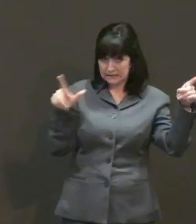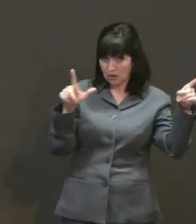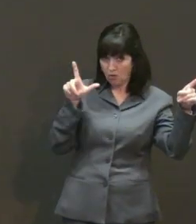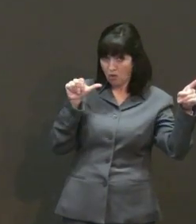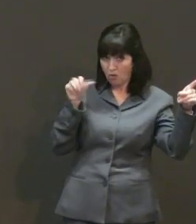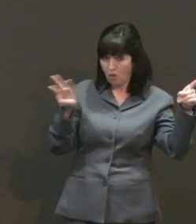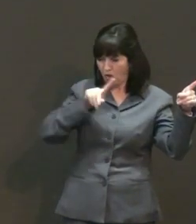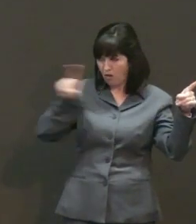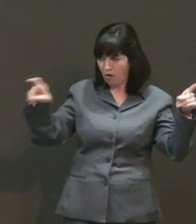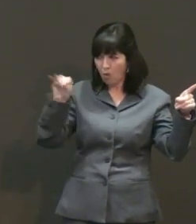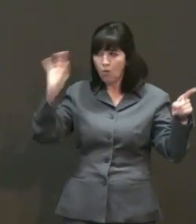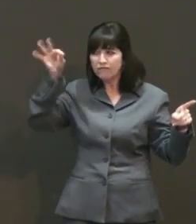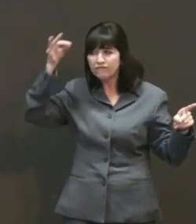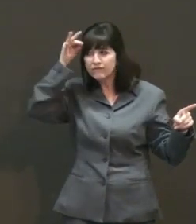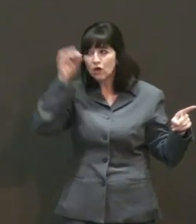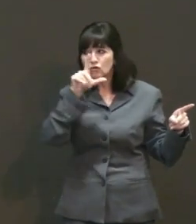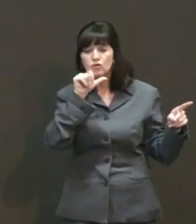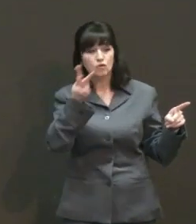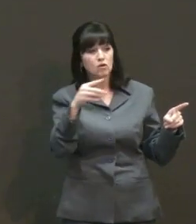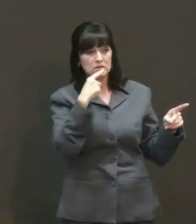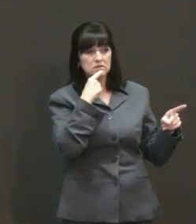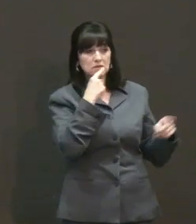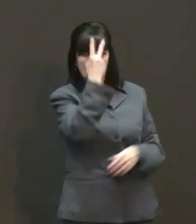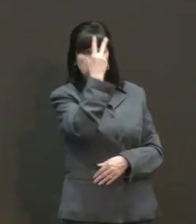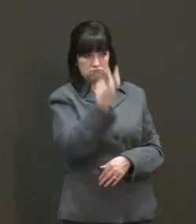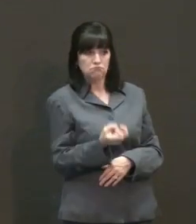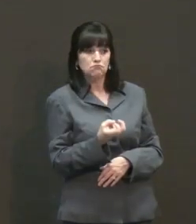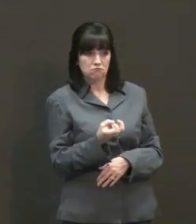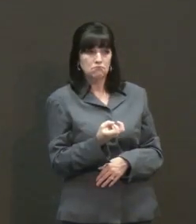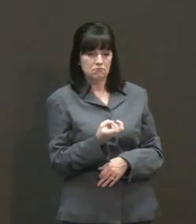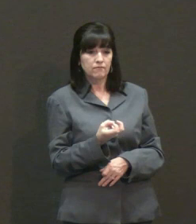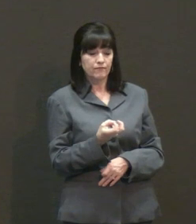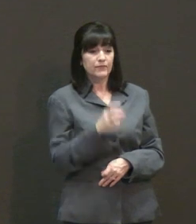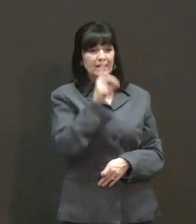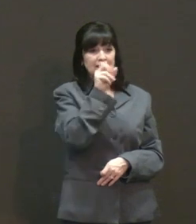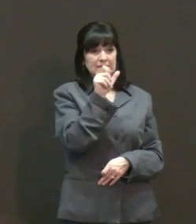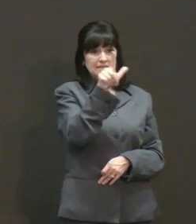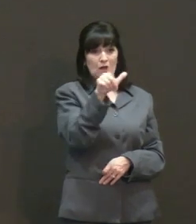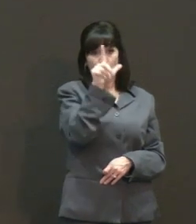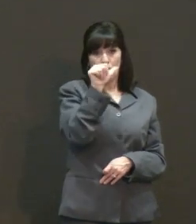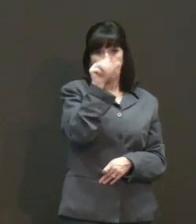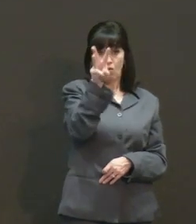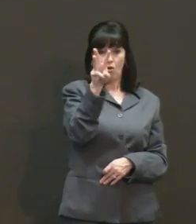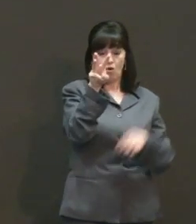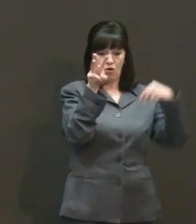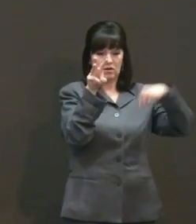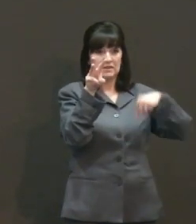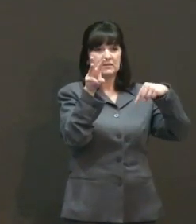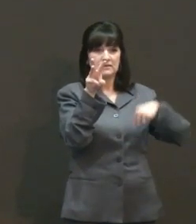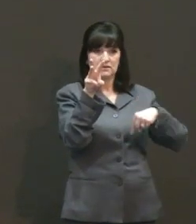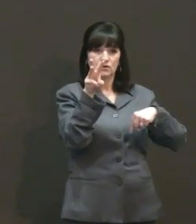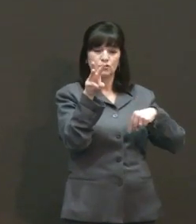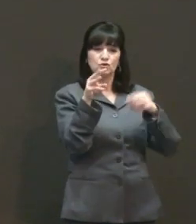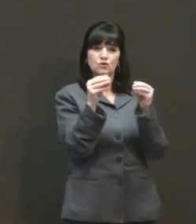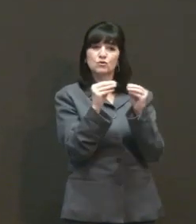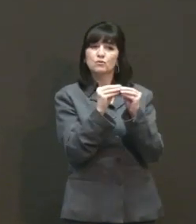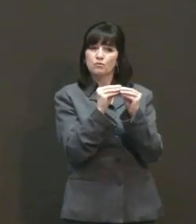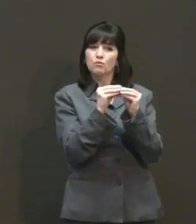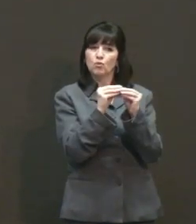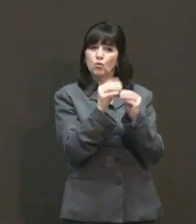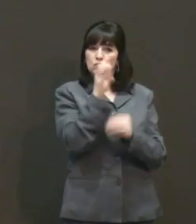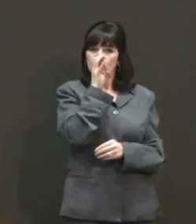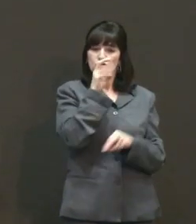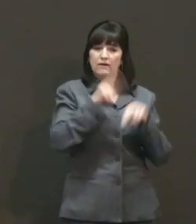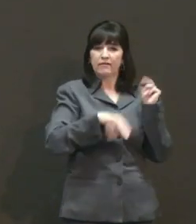or federal law? It's a combination. So Delaware law is tighter than